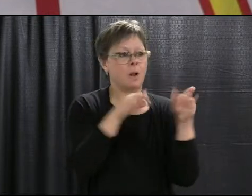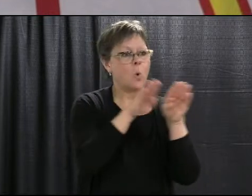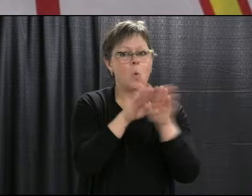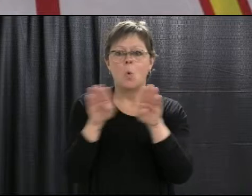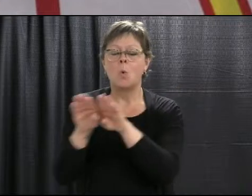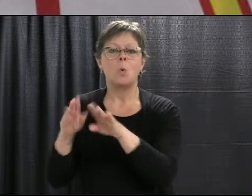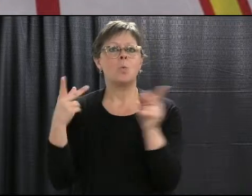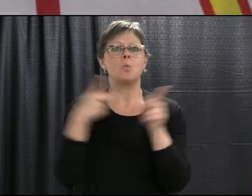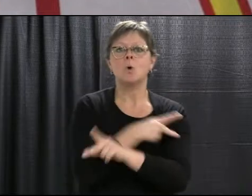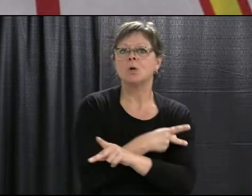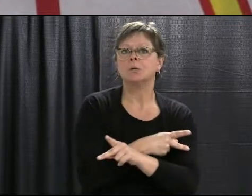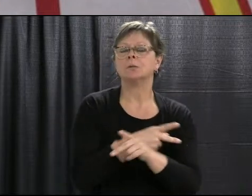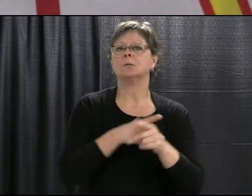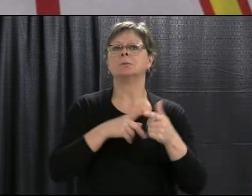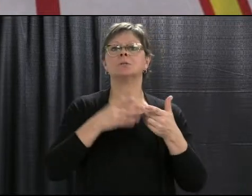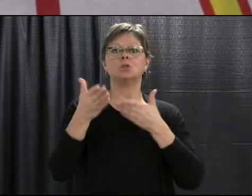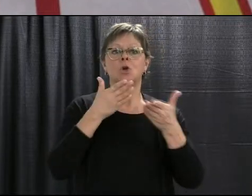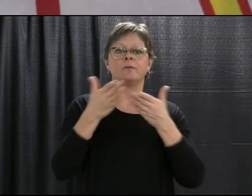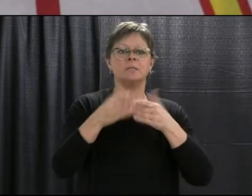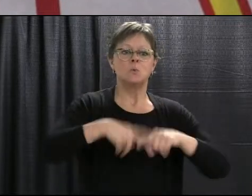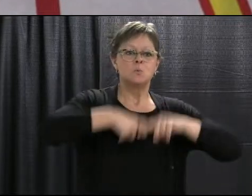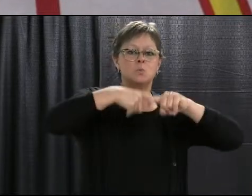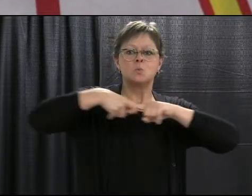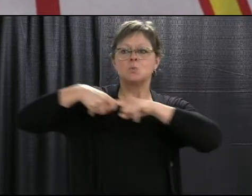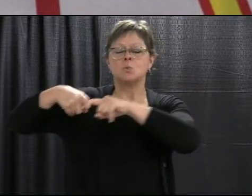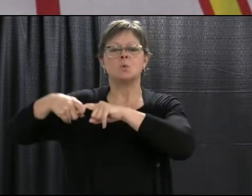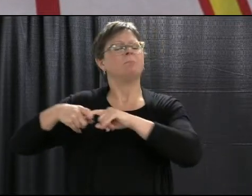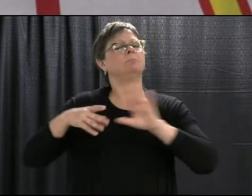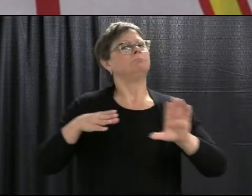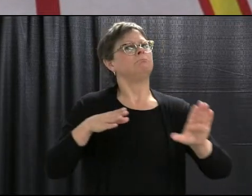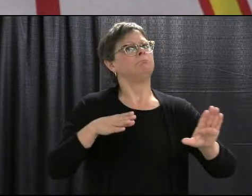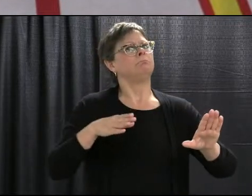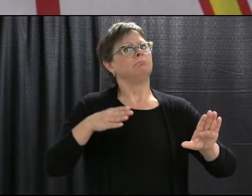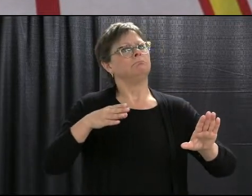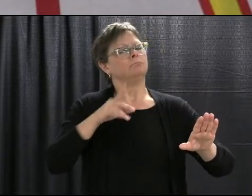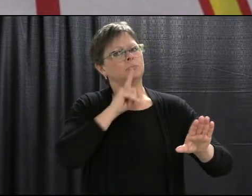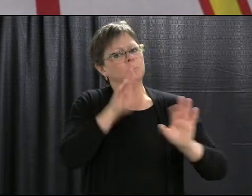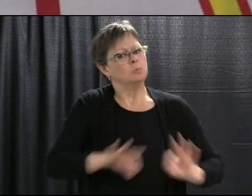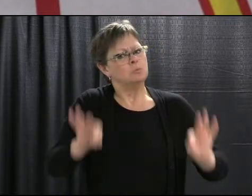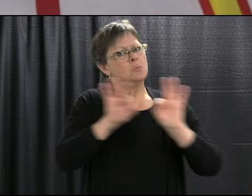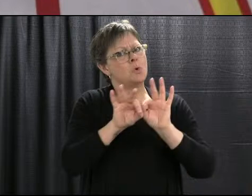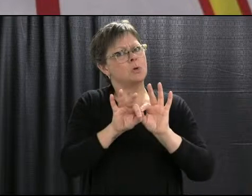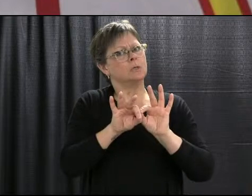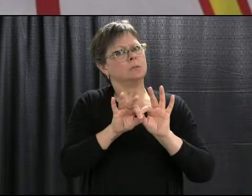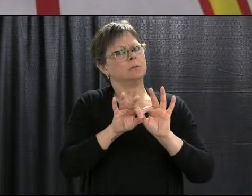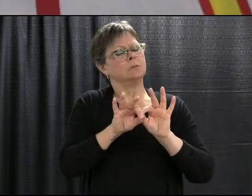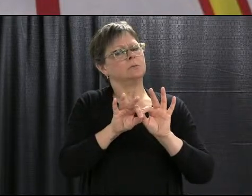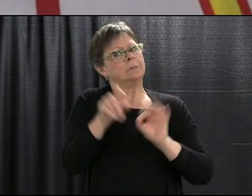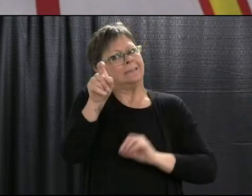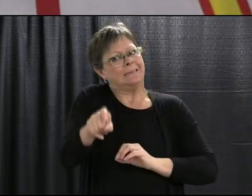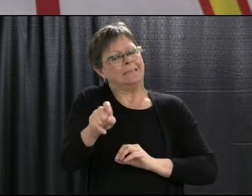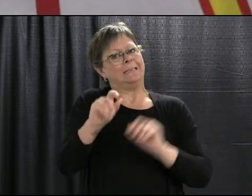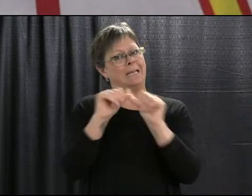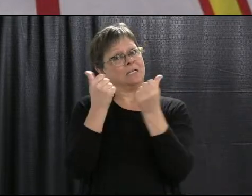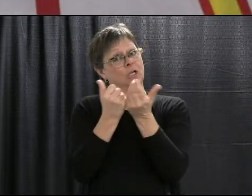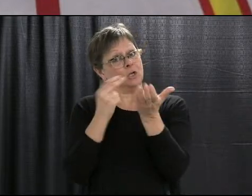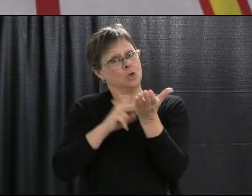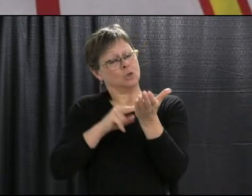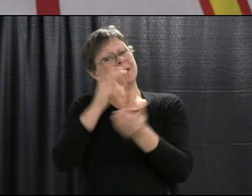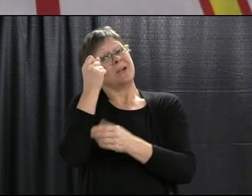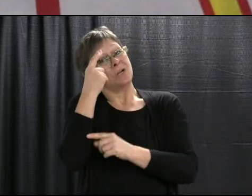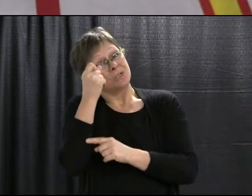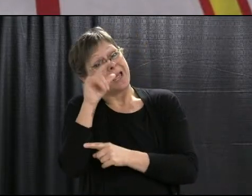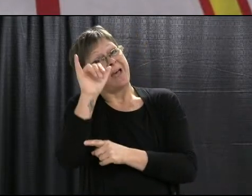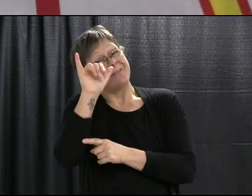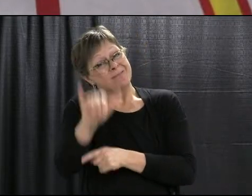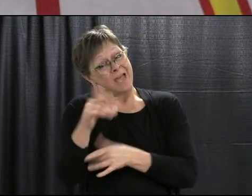more services on diversion. So we absolutely 100% needed agency nursing. The cost is a concern for